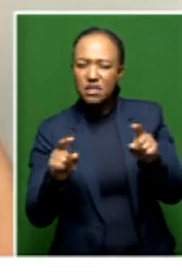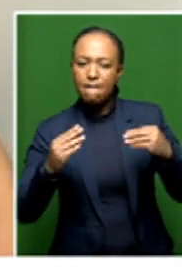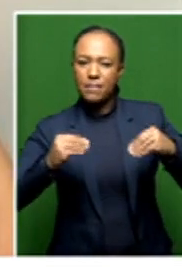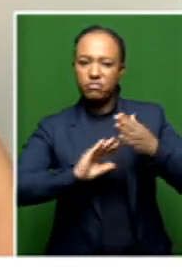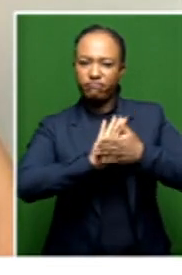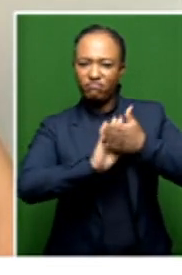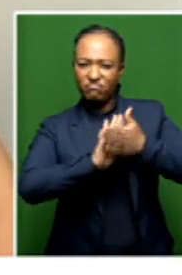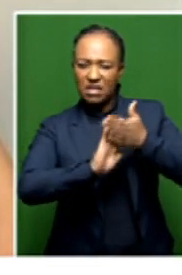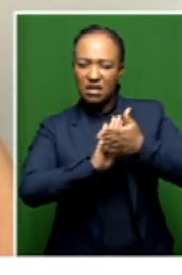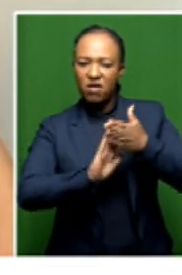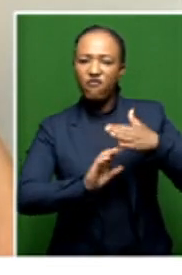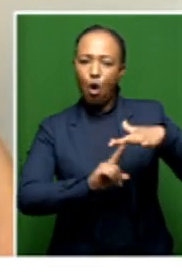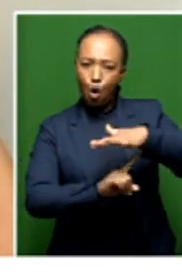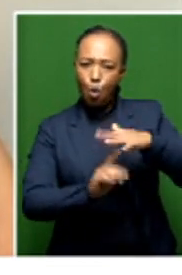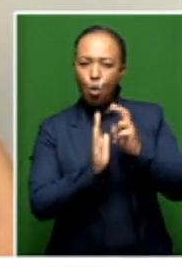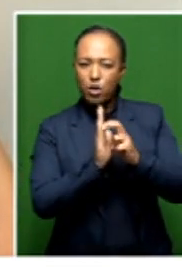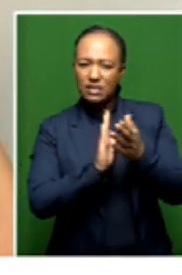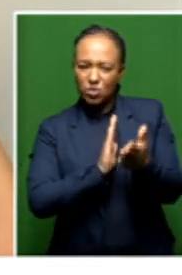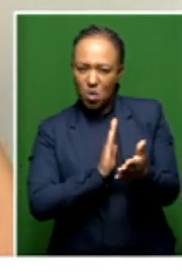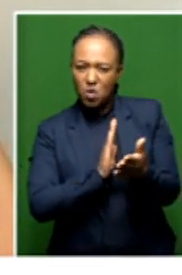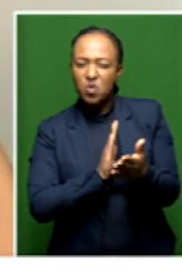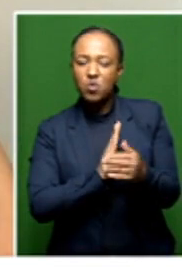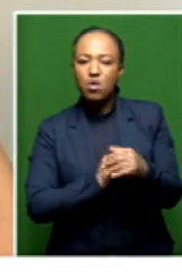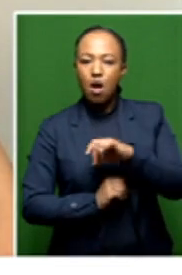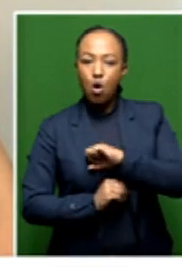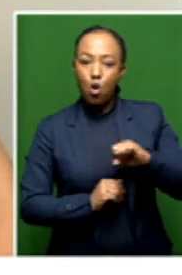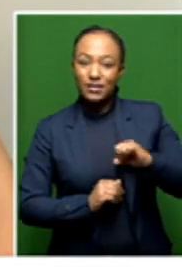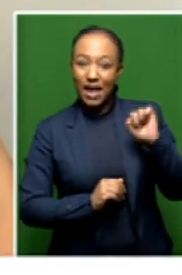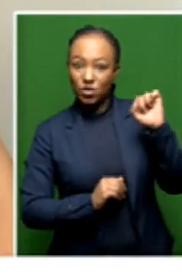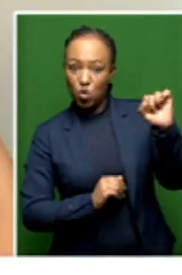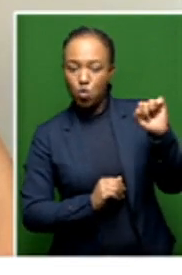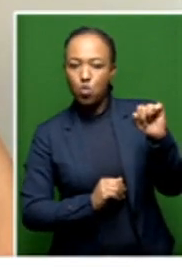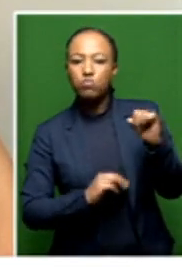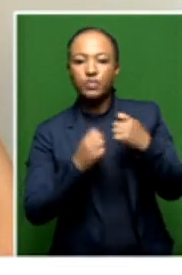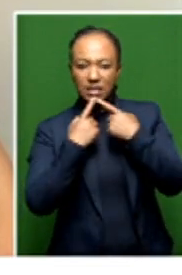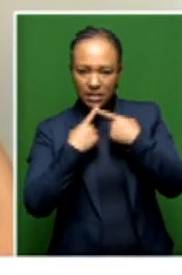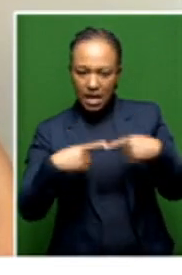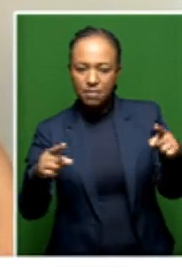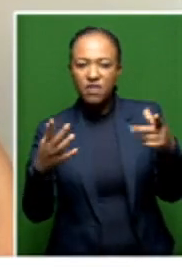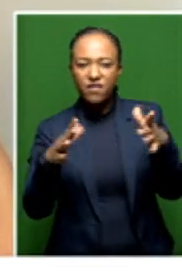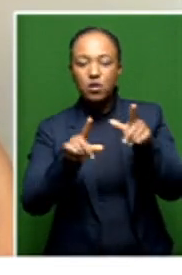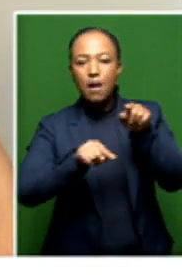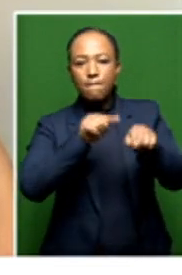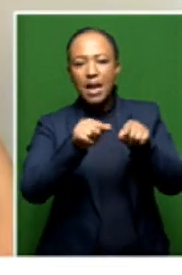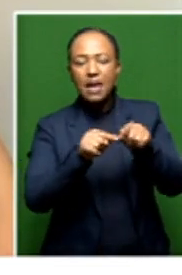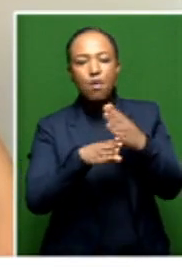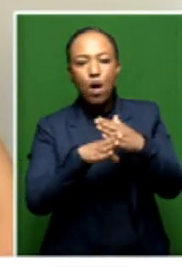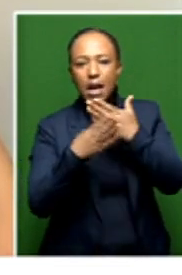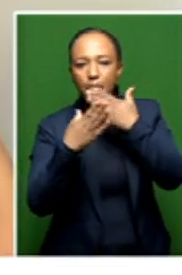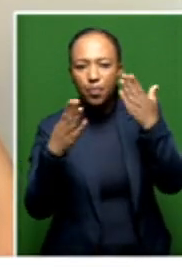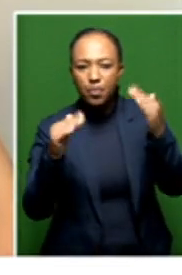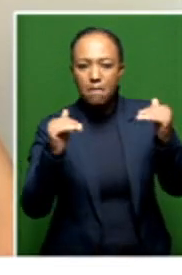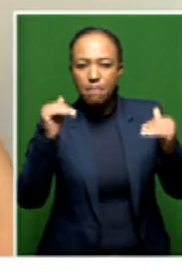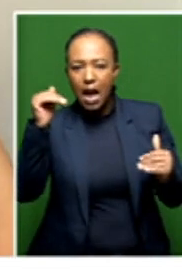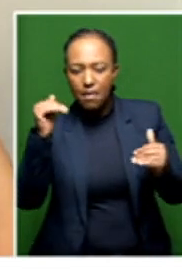operates under such conditions. So as an example, Cosatu, in its statement, blames the unemployment, poverty, the inequality